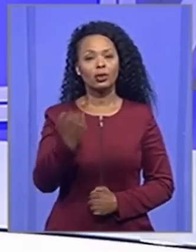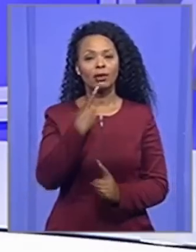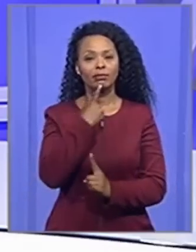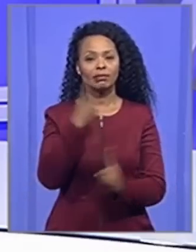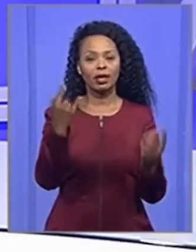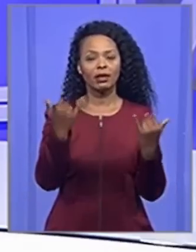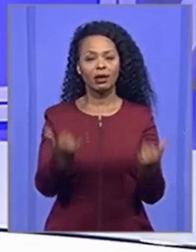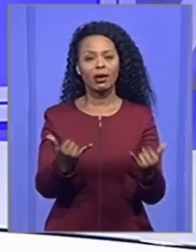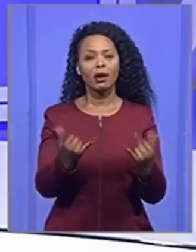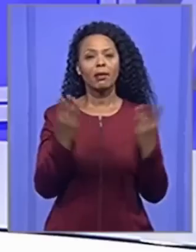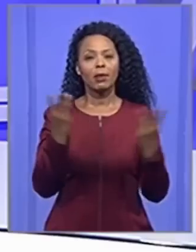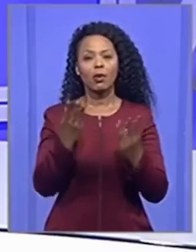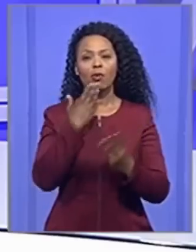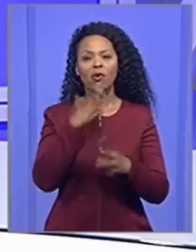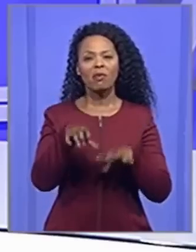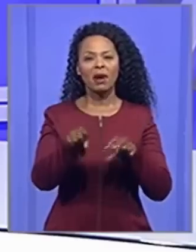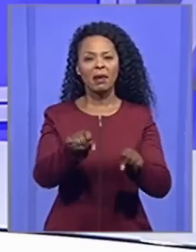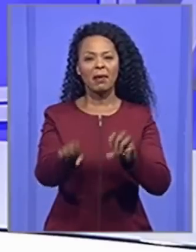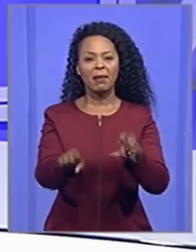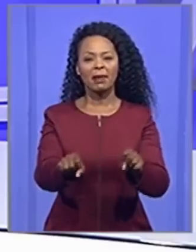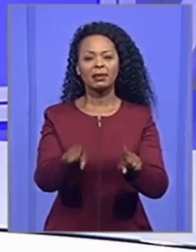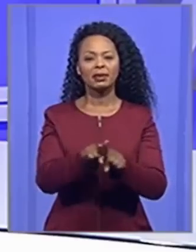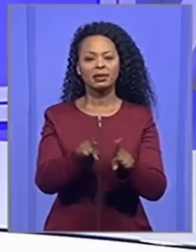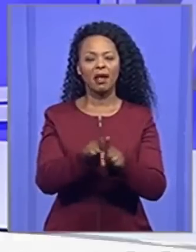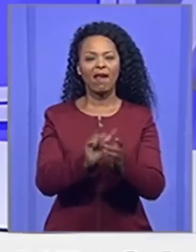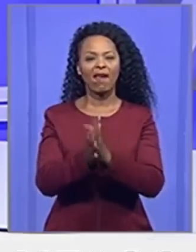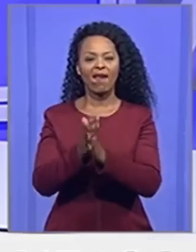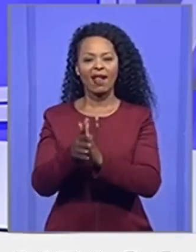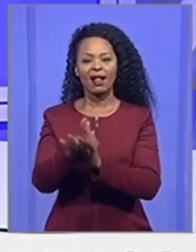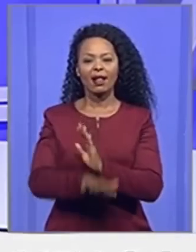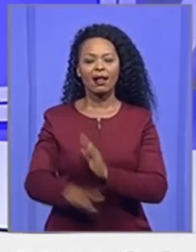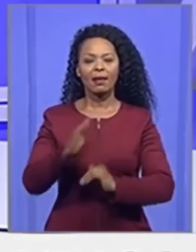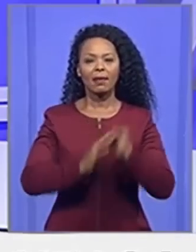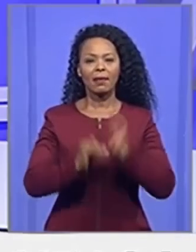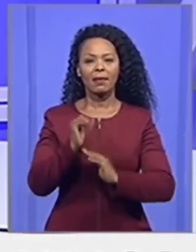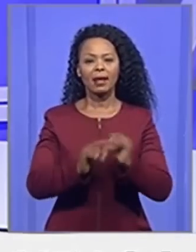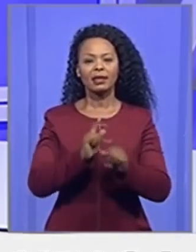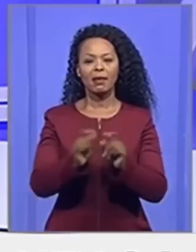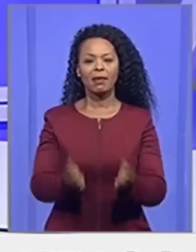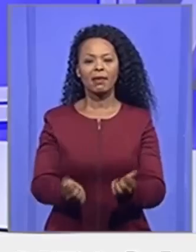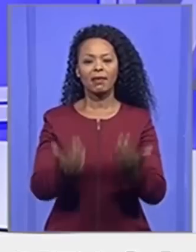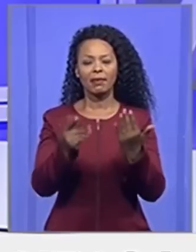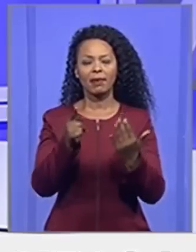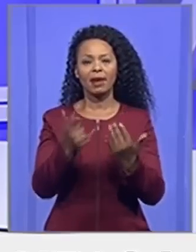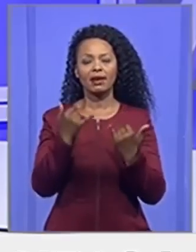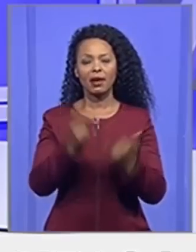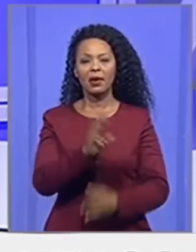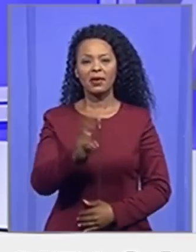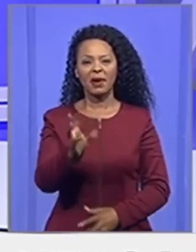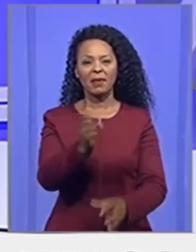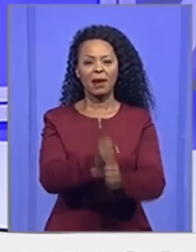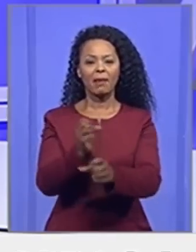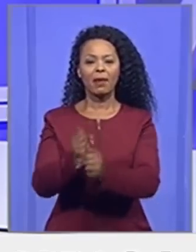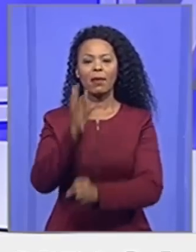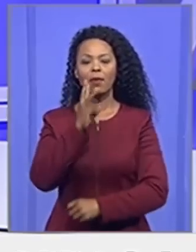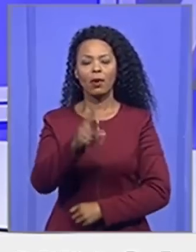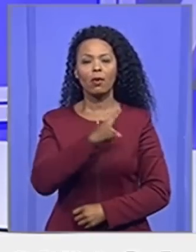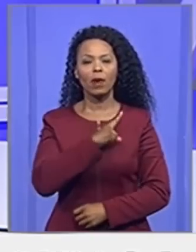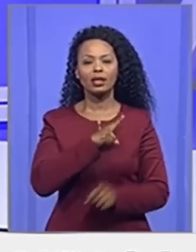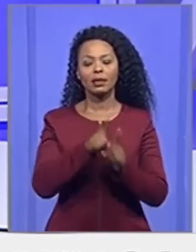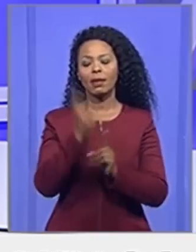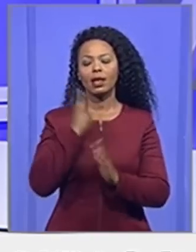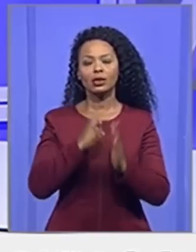bao ba hulago le go thopa meago ka mo go sego molaong ga ba di gadikele go di phura. Seo ke go latela masetlapelo a bekeng